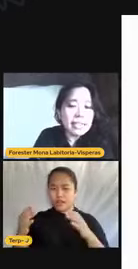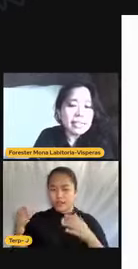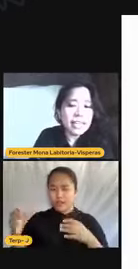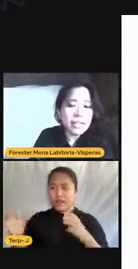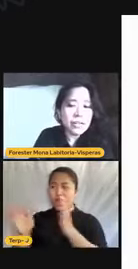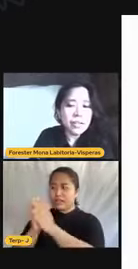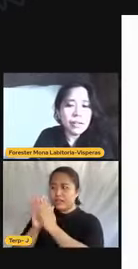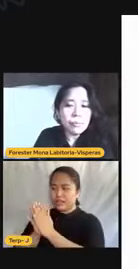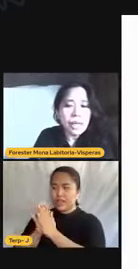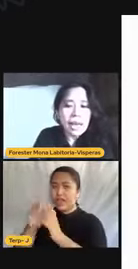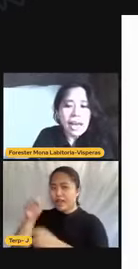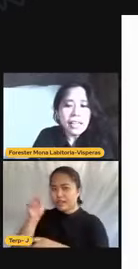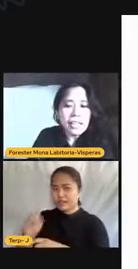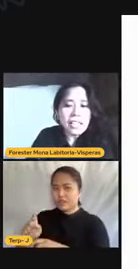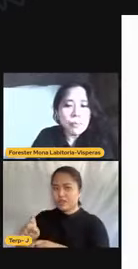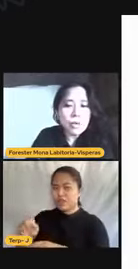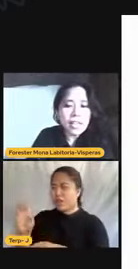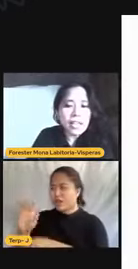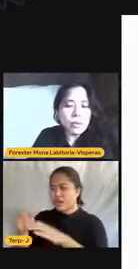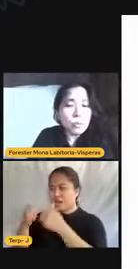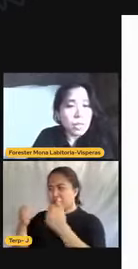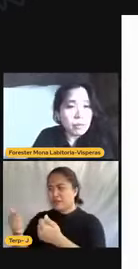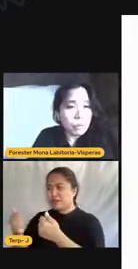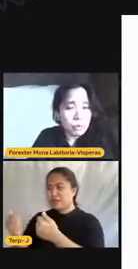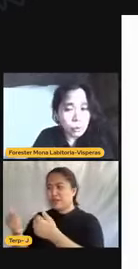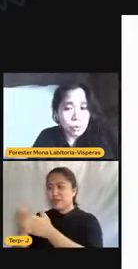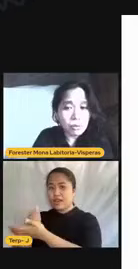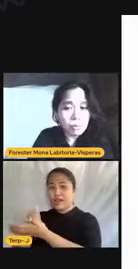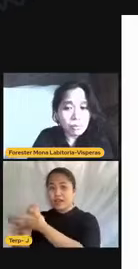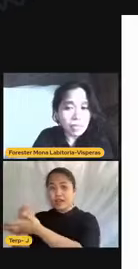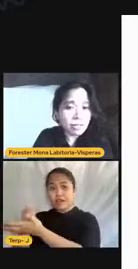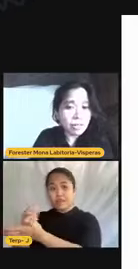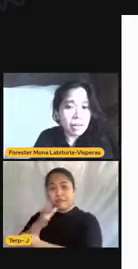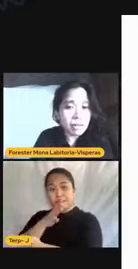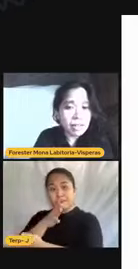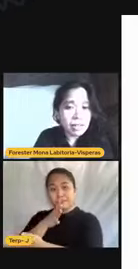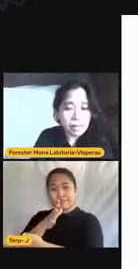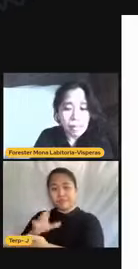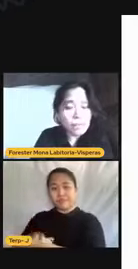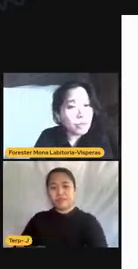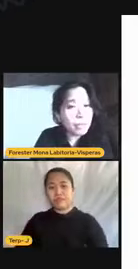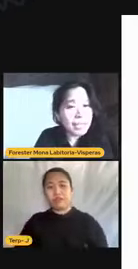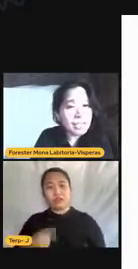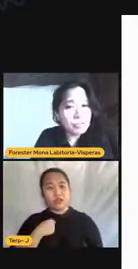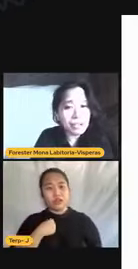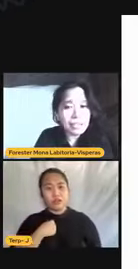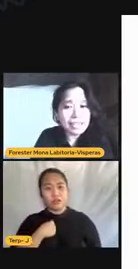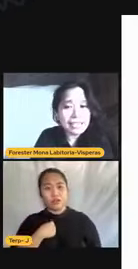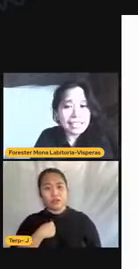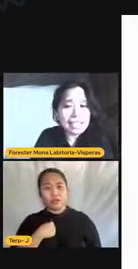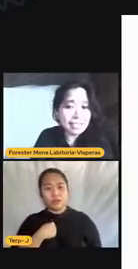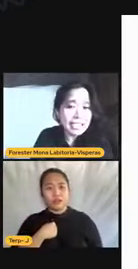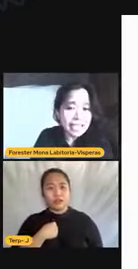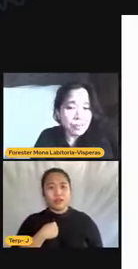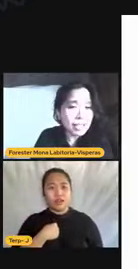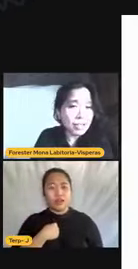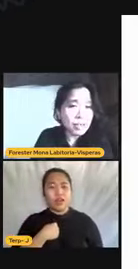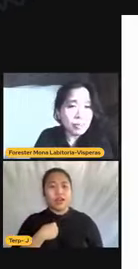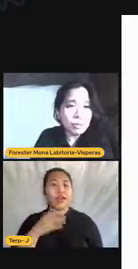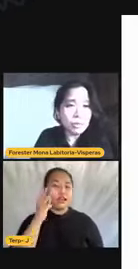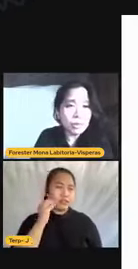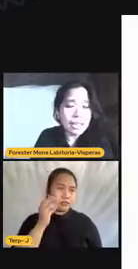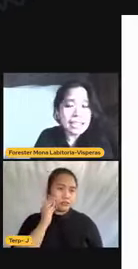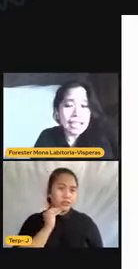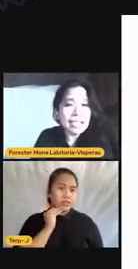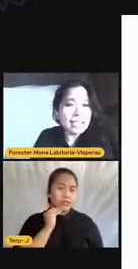or parents like her? I think it's important that we vote based on merit, platform, and experience. Kasi sila naman